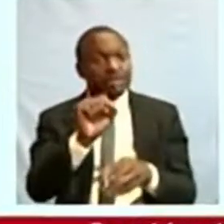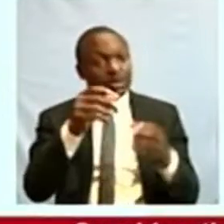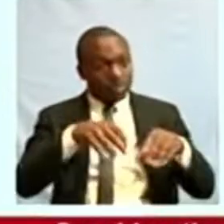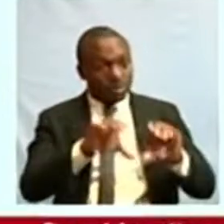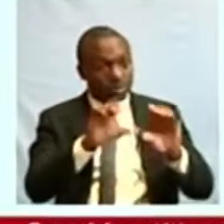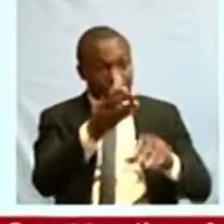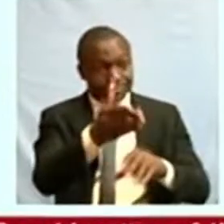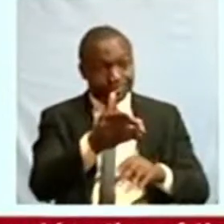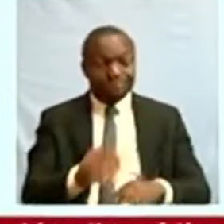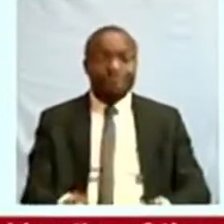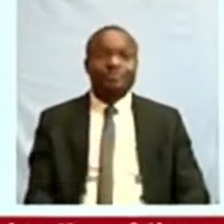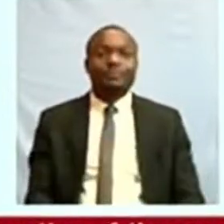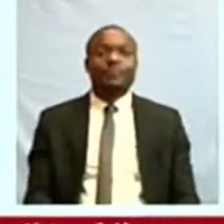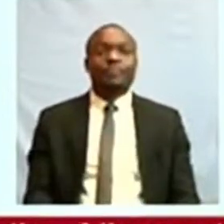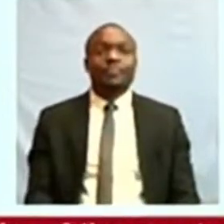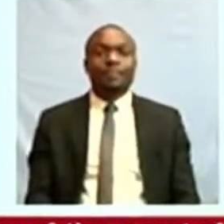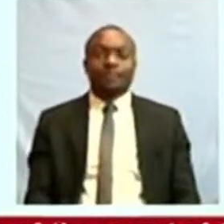proceed.